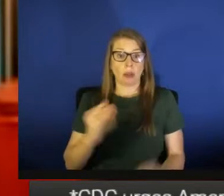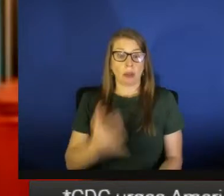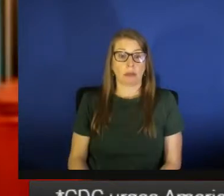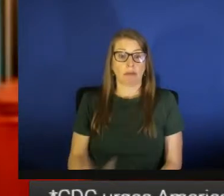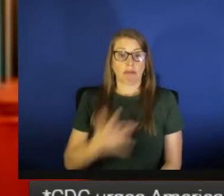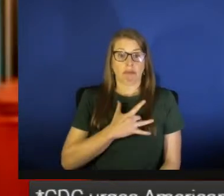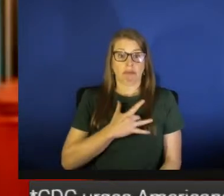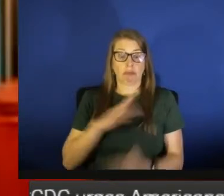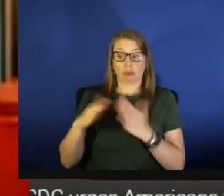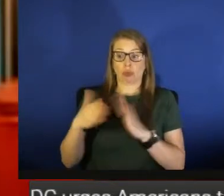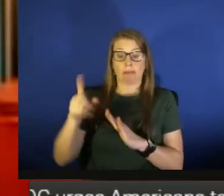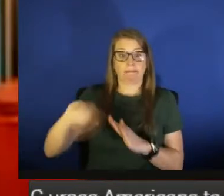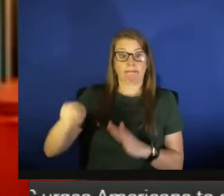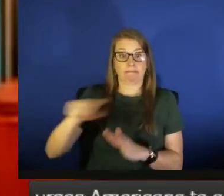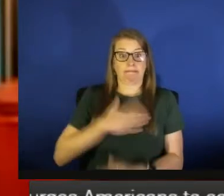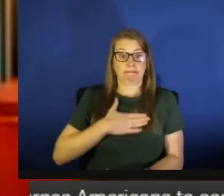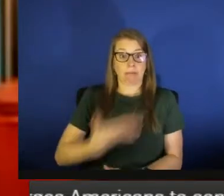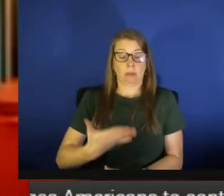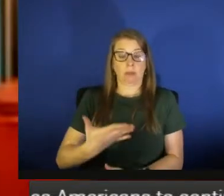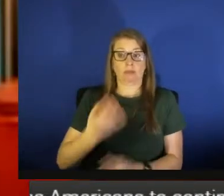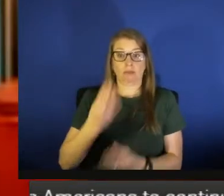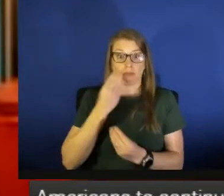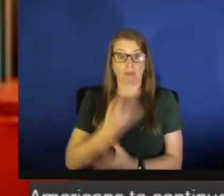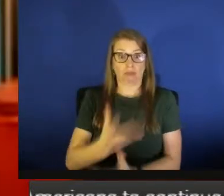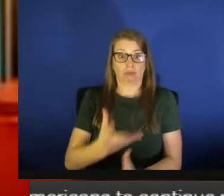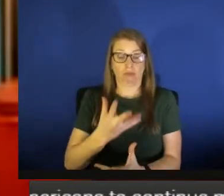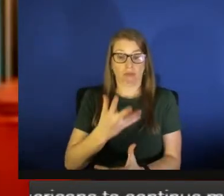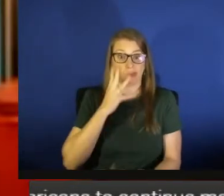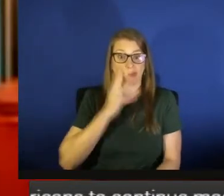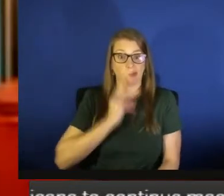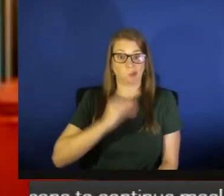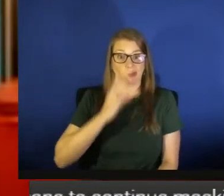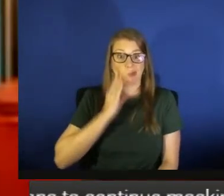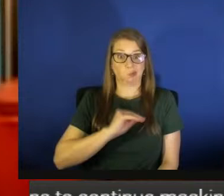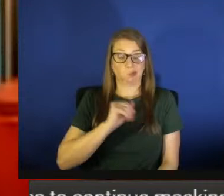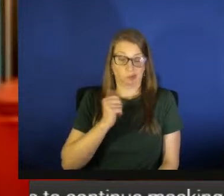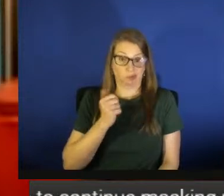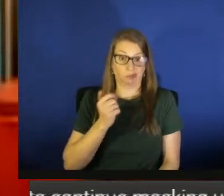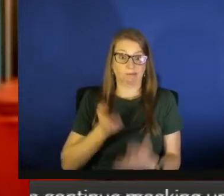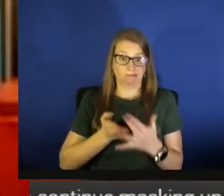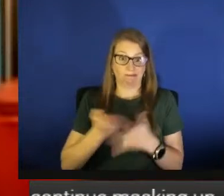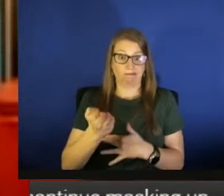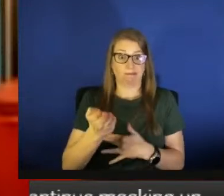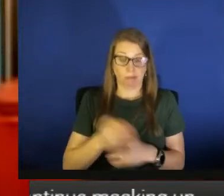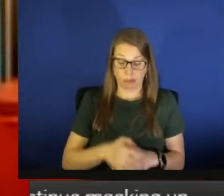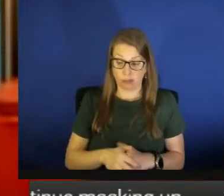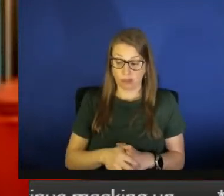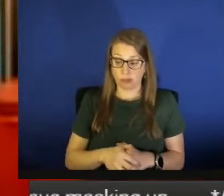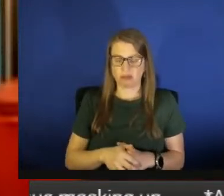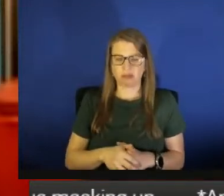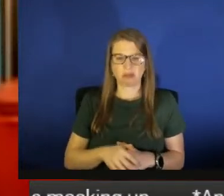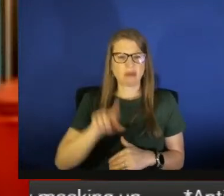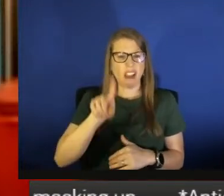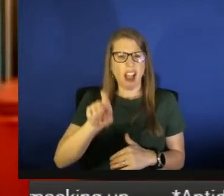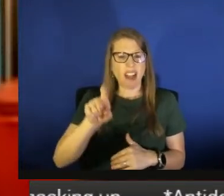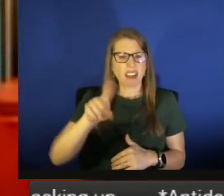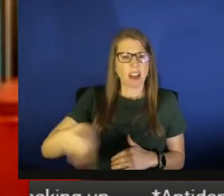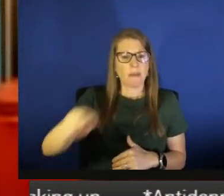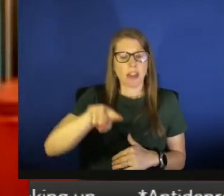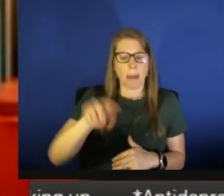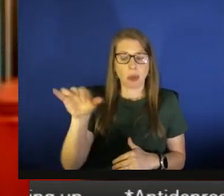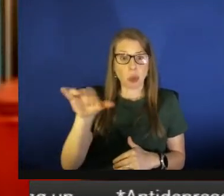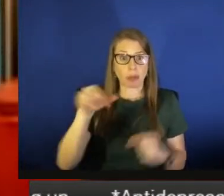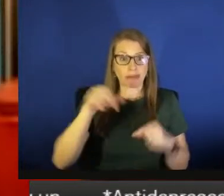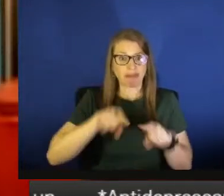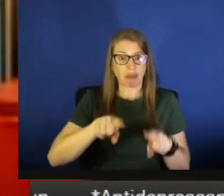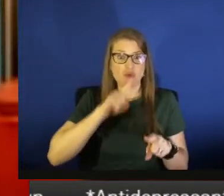community's willingness to share what they were going through. And we were asking something of them during a